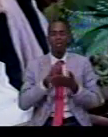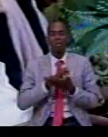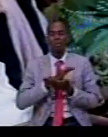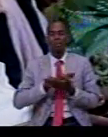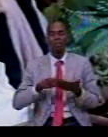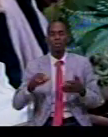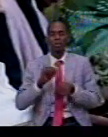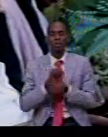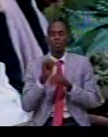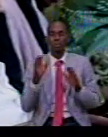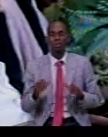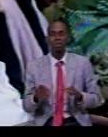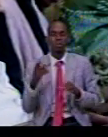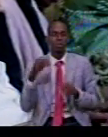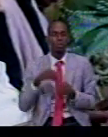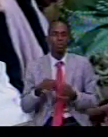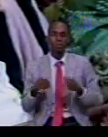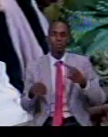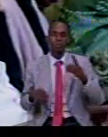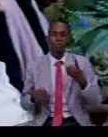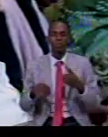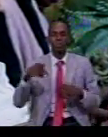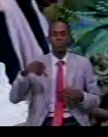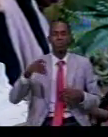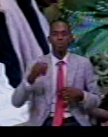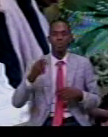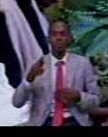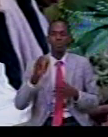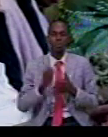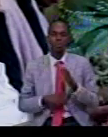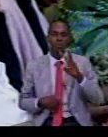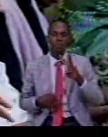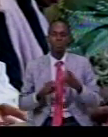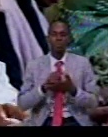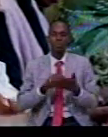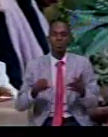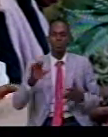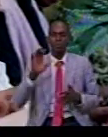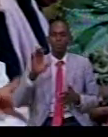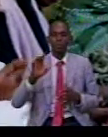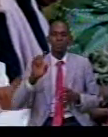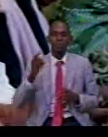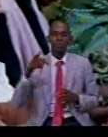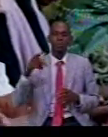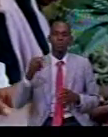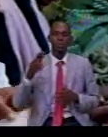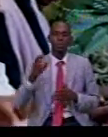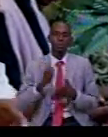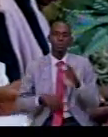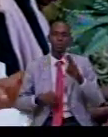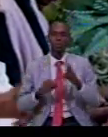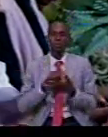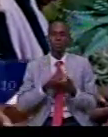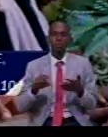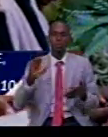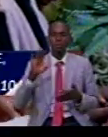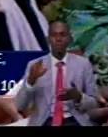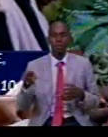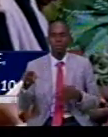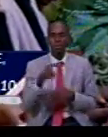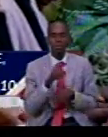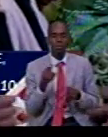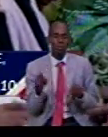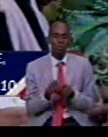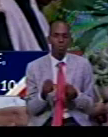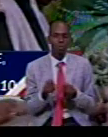Peter chapter 2. We're looking at verse 5. 1 Peter chapter 2, verse 5, he also as lively stones.